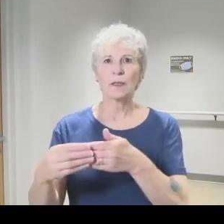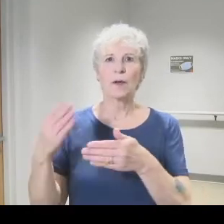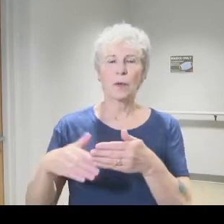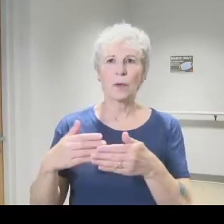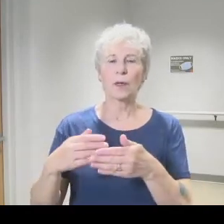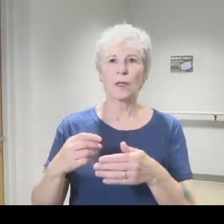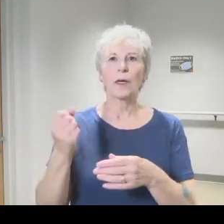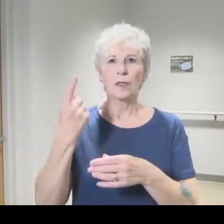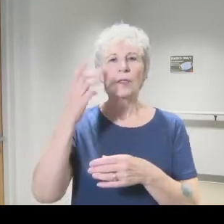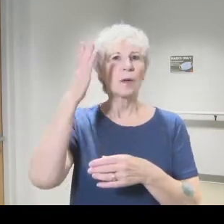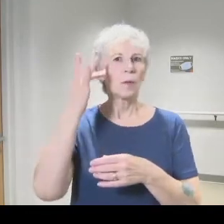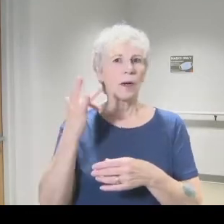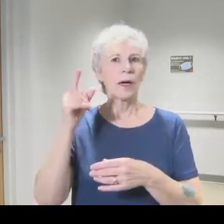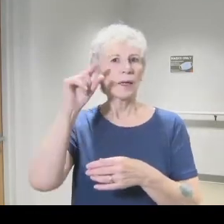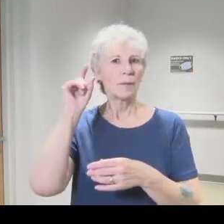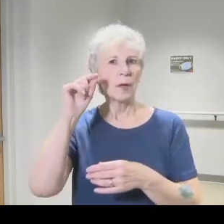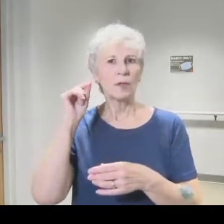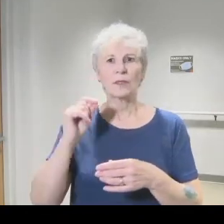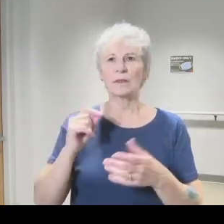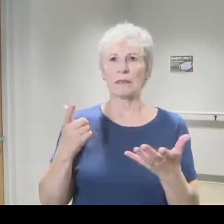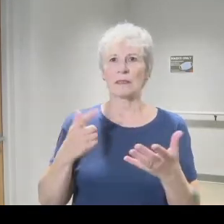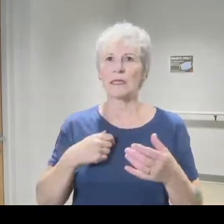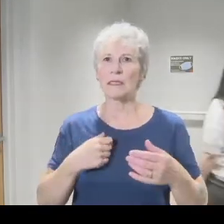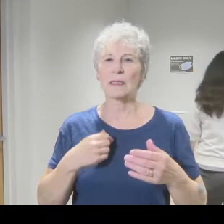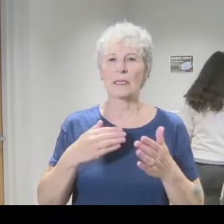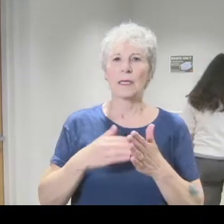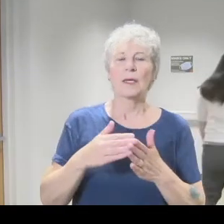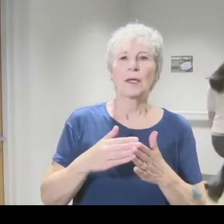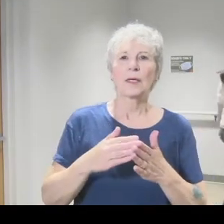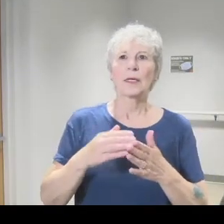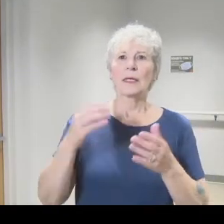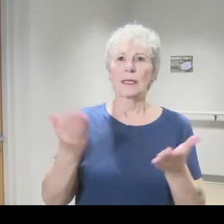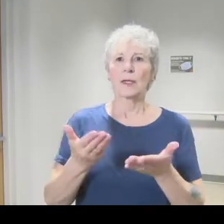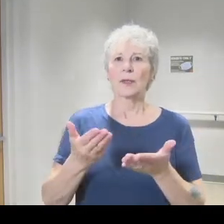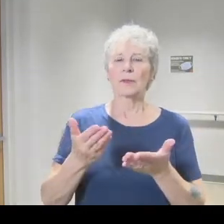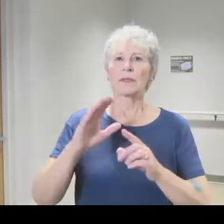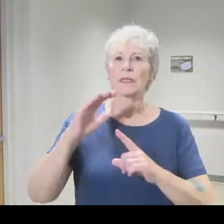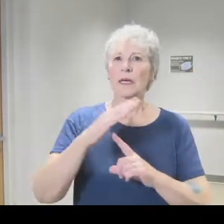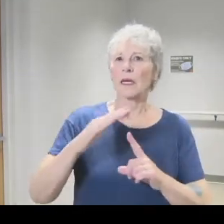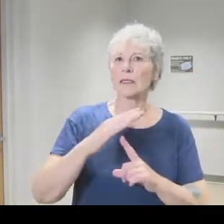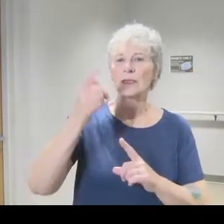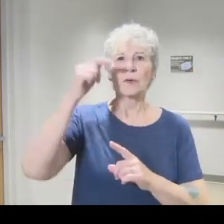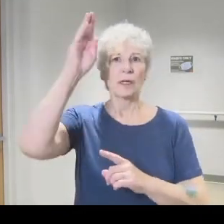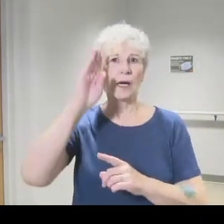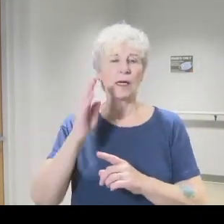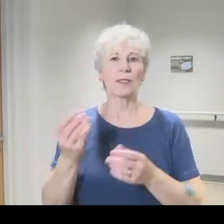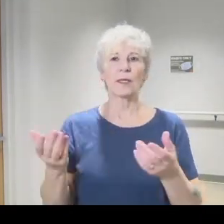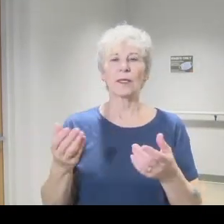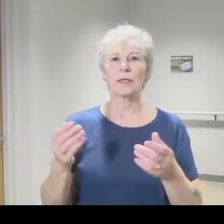Moses was afraid. Here's the context for God commissioning Joshua. This is in